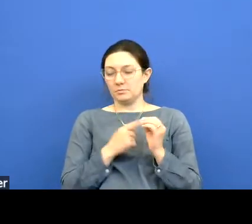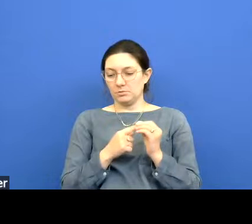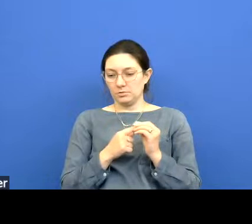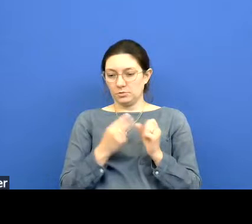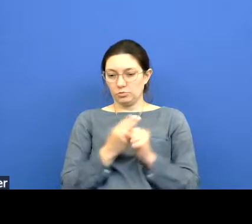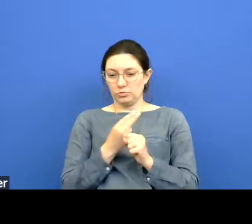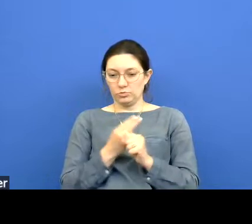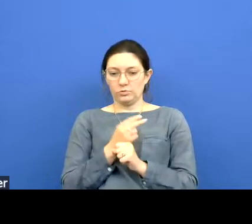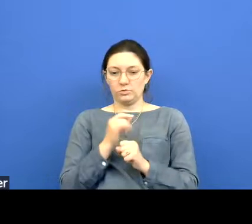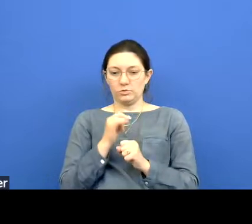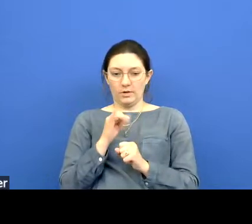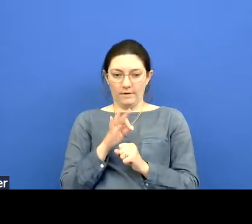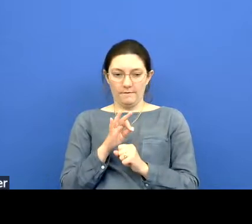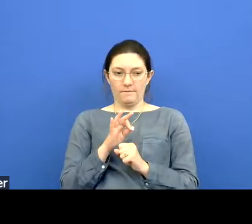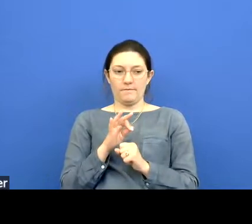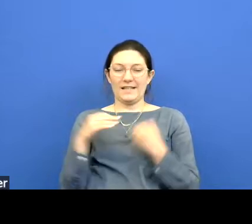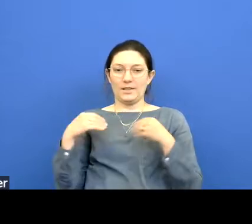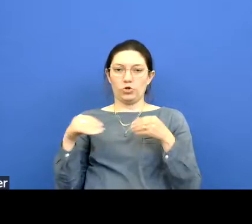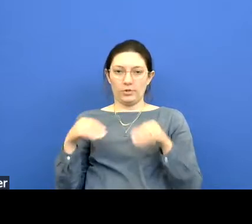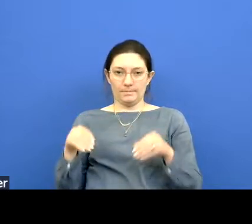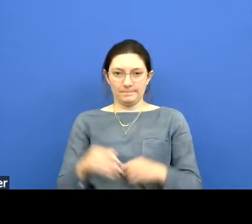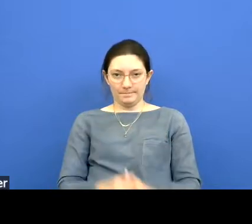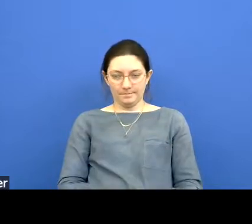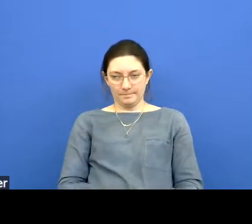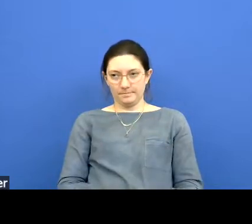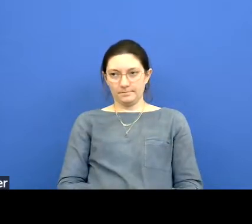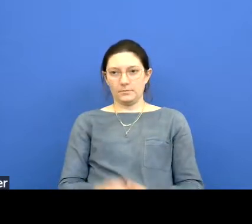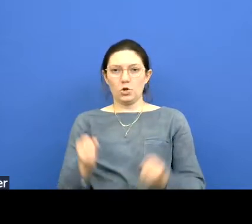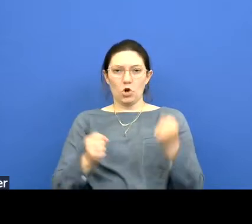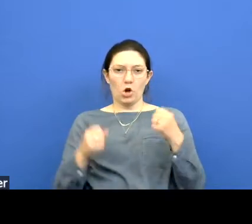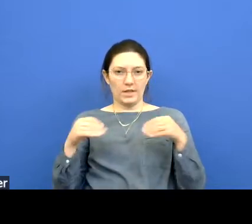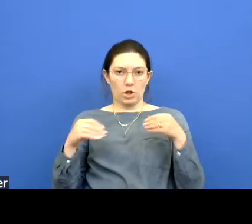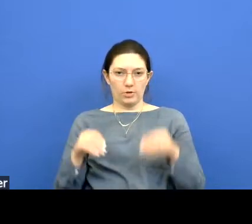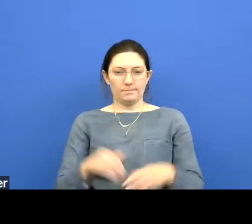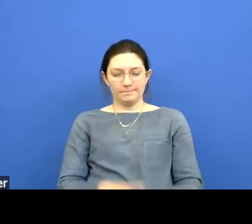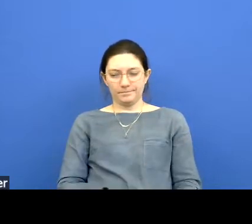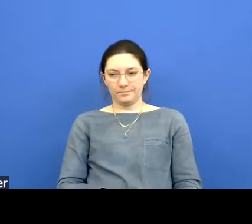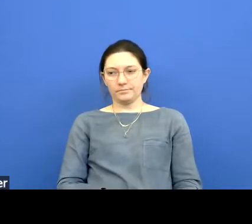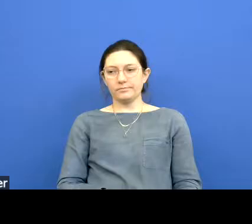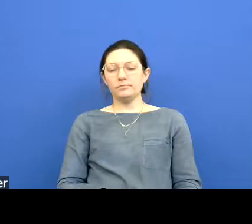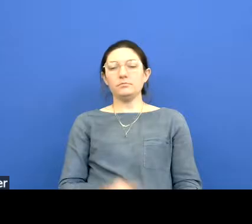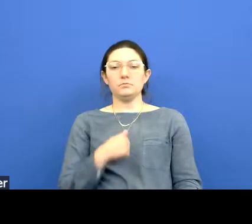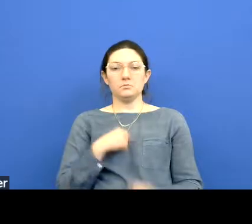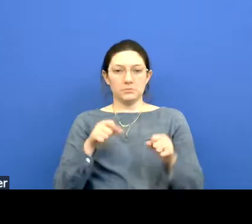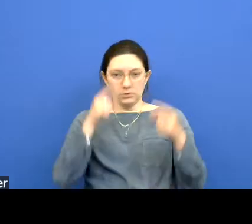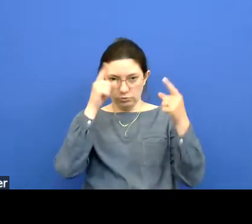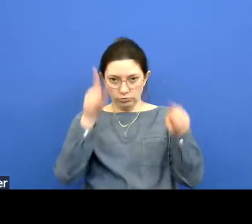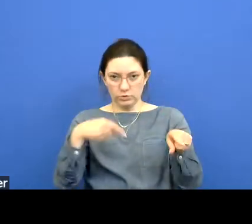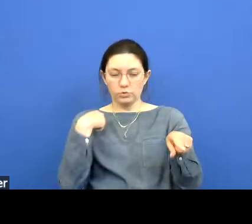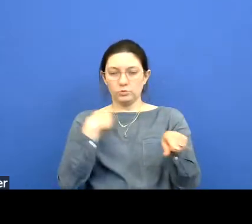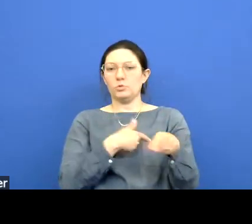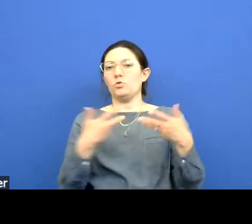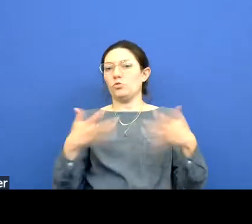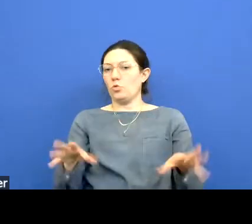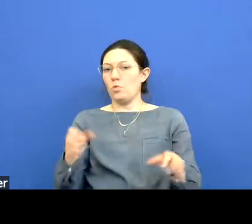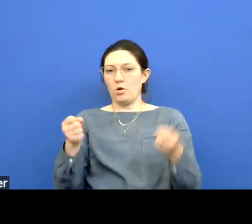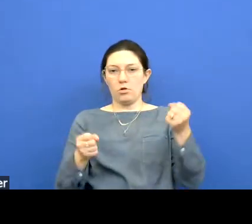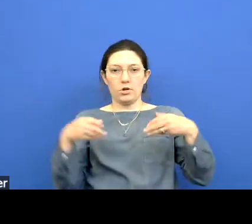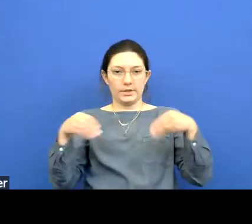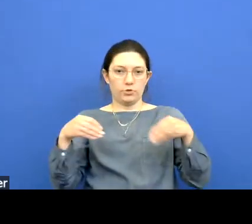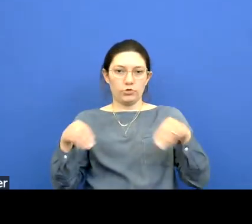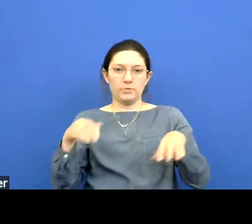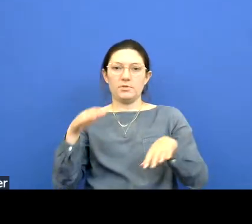the allowed use of dealerships. I think we can all pretty much agree we don't want car dealerships